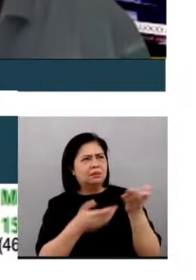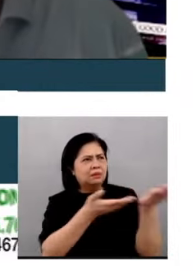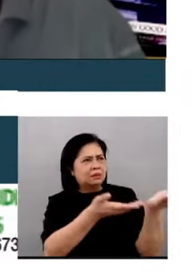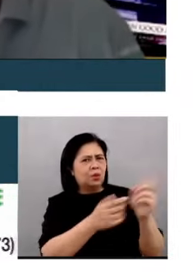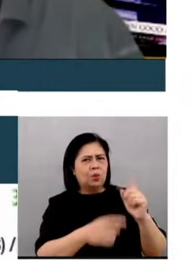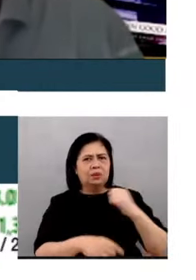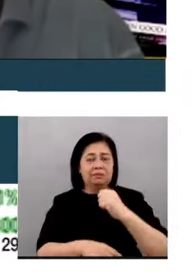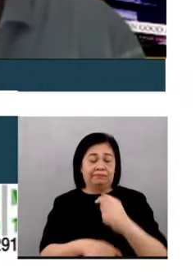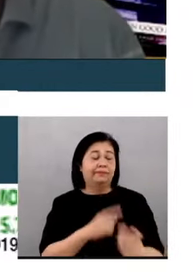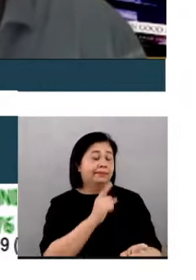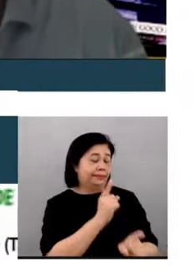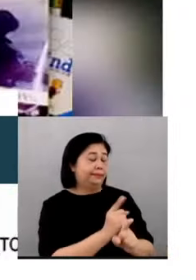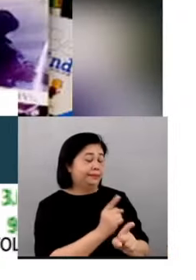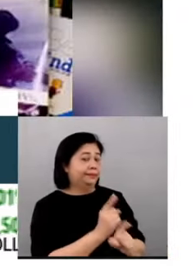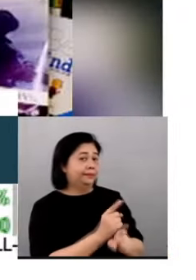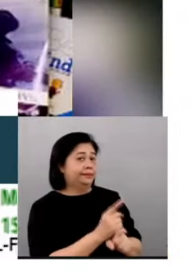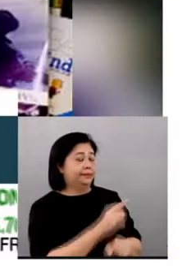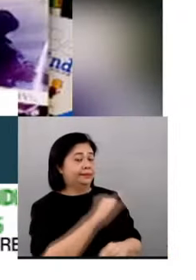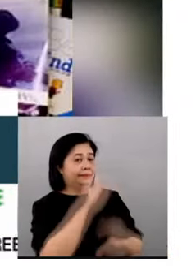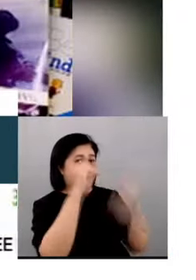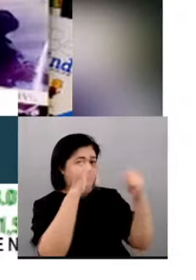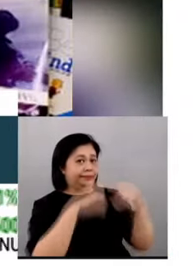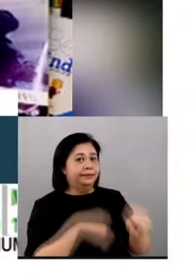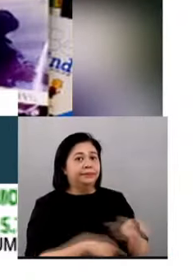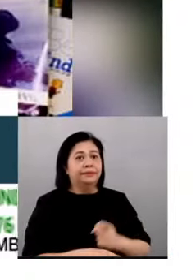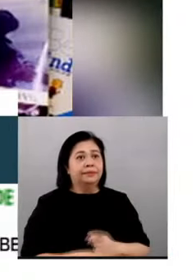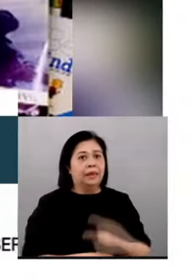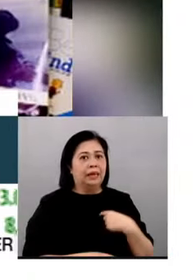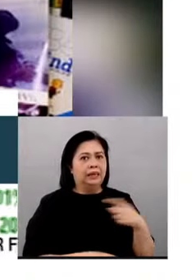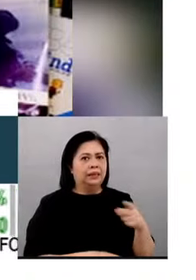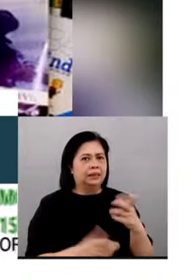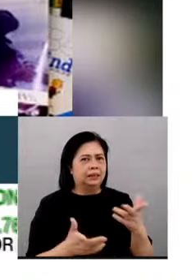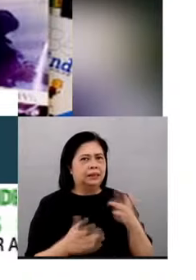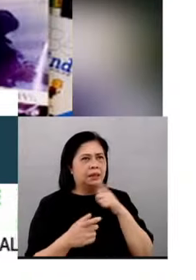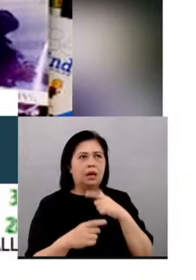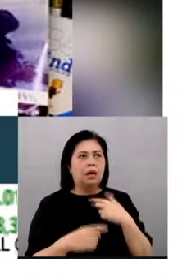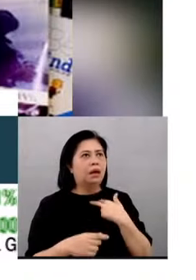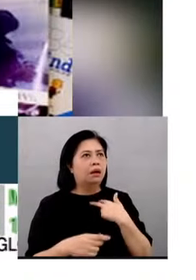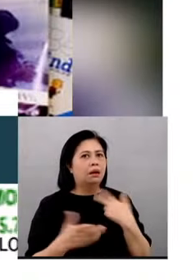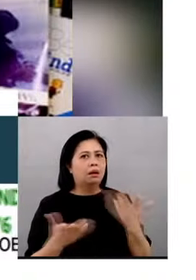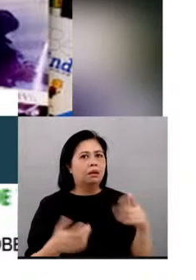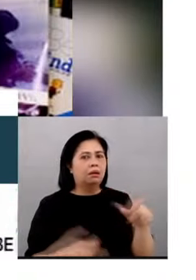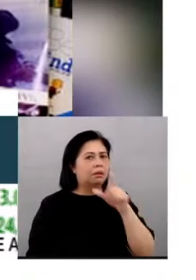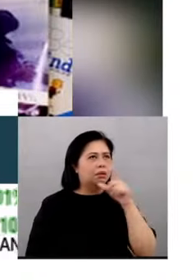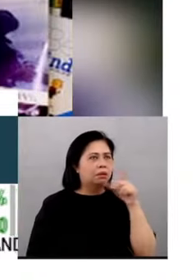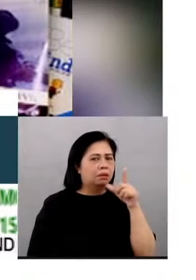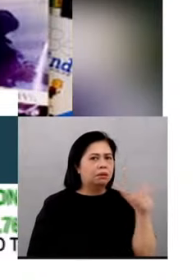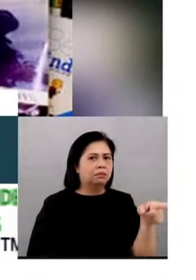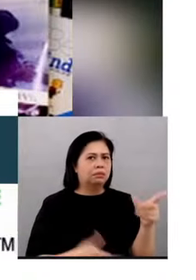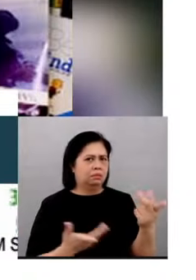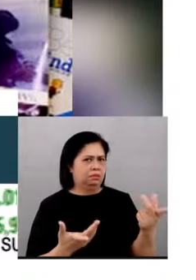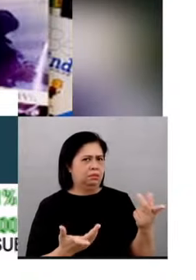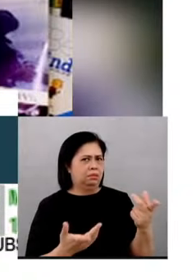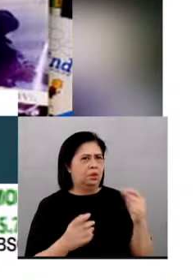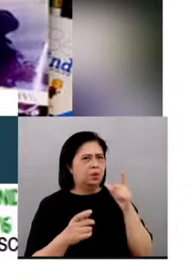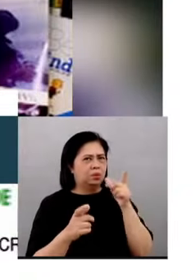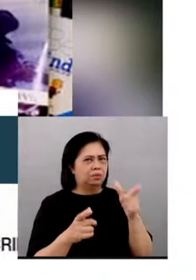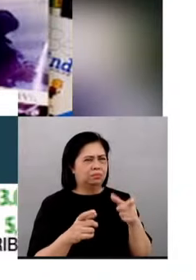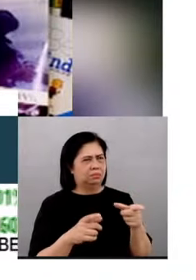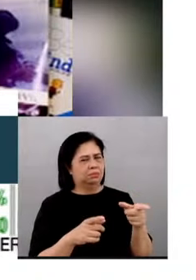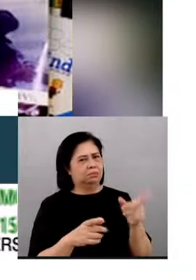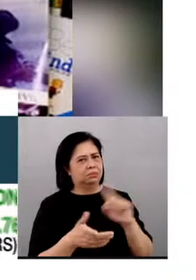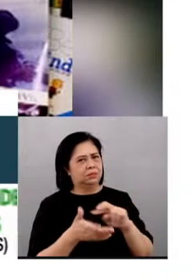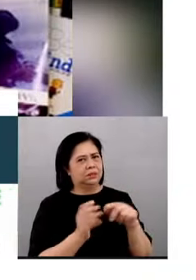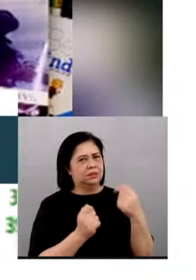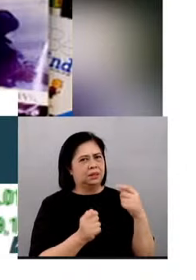Exactly. I think to some extent it left VP Robredo in a bind, right? In a negative